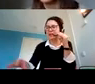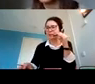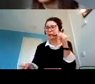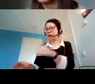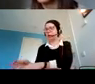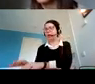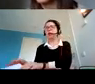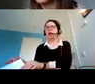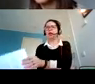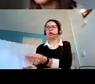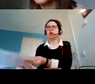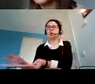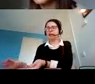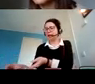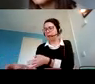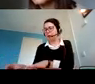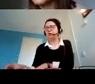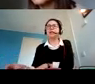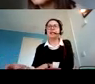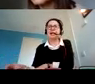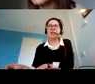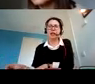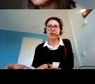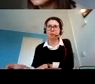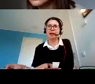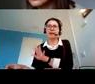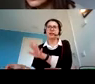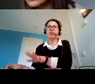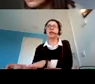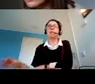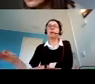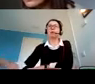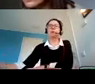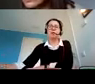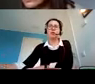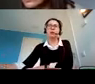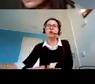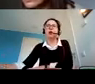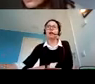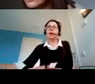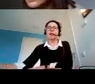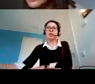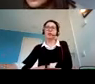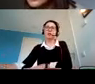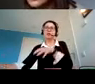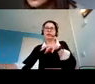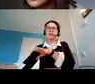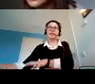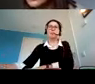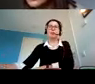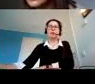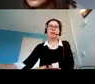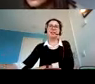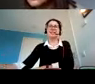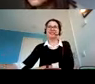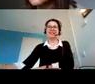to say that Marta will talk to us about the Italian National Action Plan that Angelica mentioned before, and she will dig us